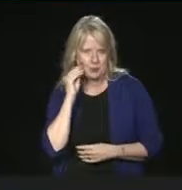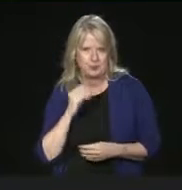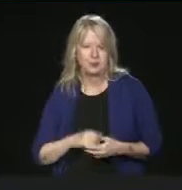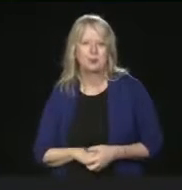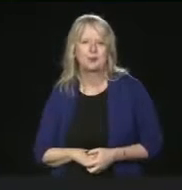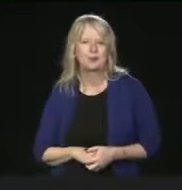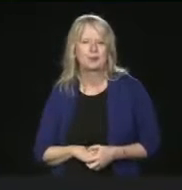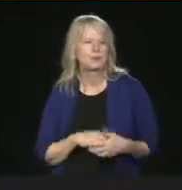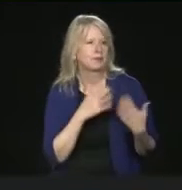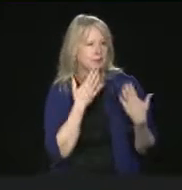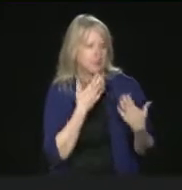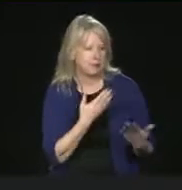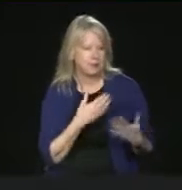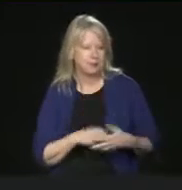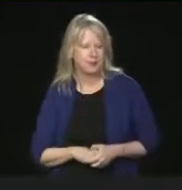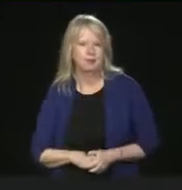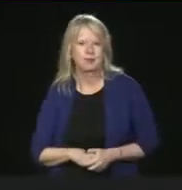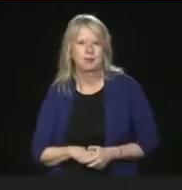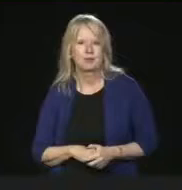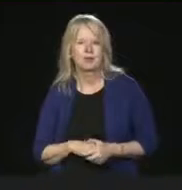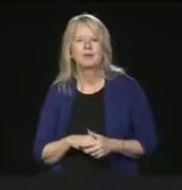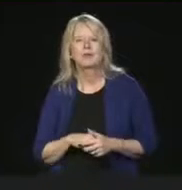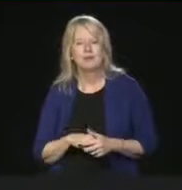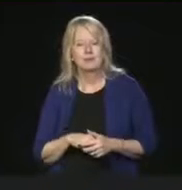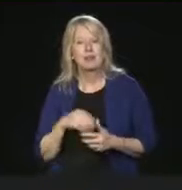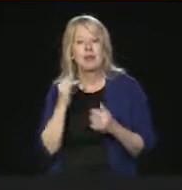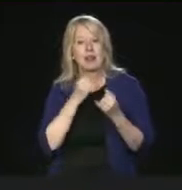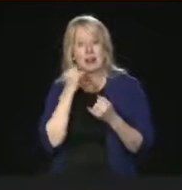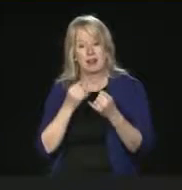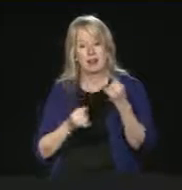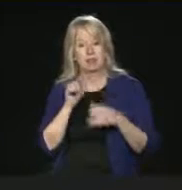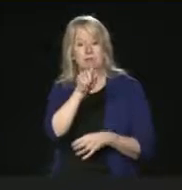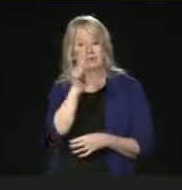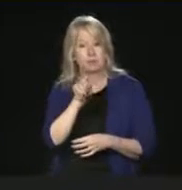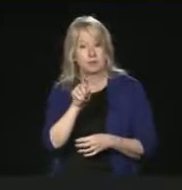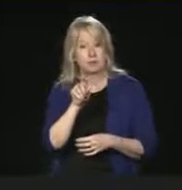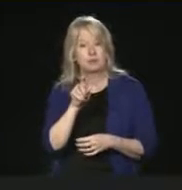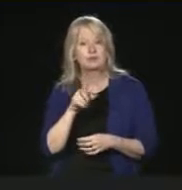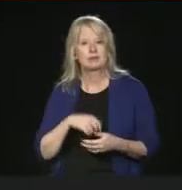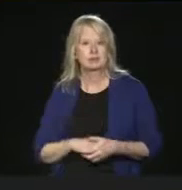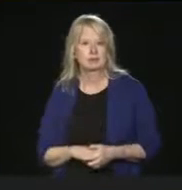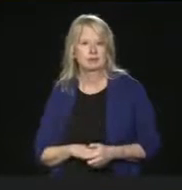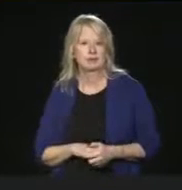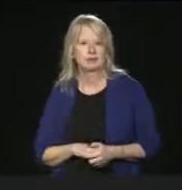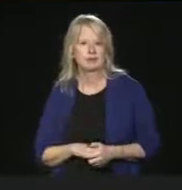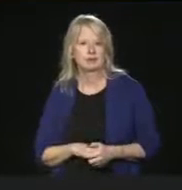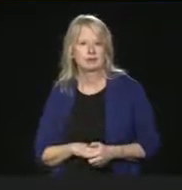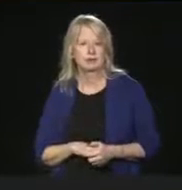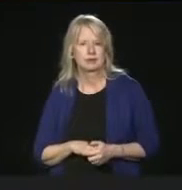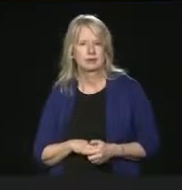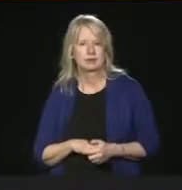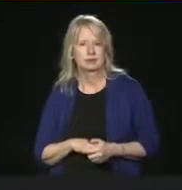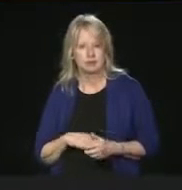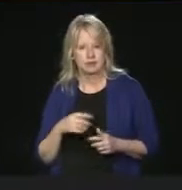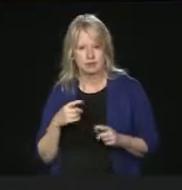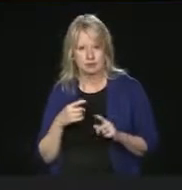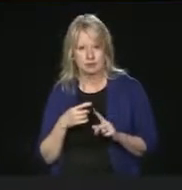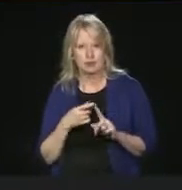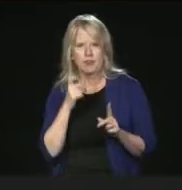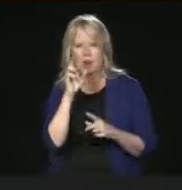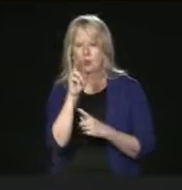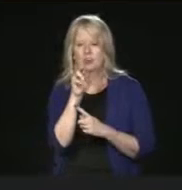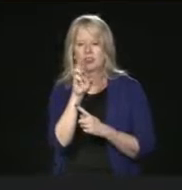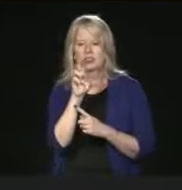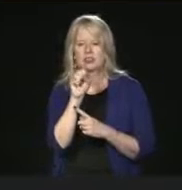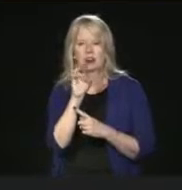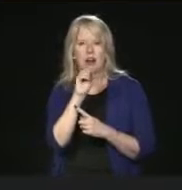Thank you. Merci. La dernière question est de. The last question is from David Youngbred from Reuters, Ottawa. Votre ligne est ouverte. Your line is open.